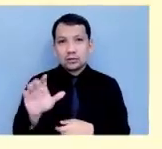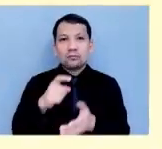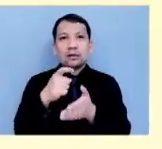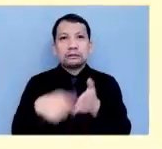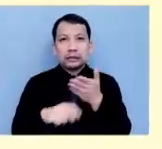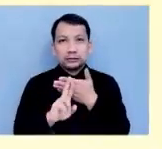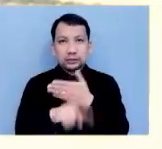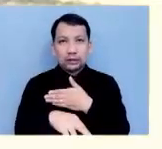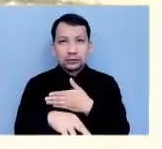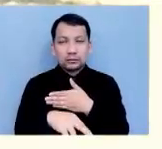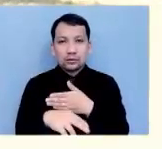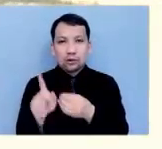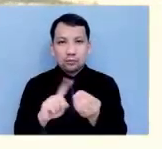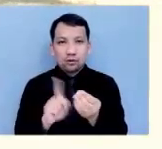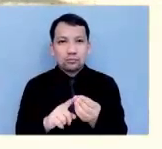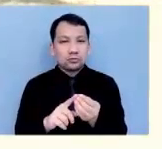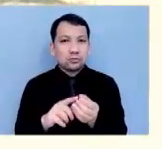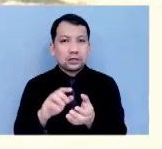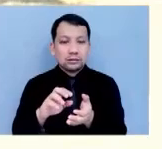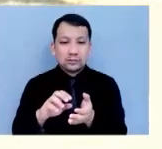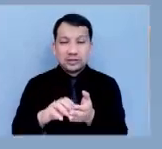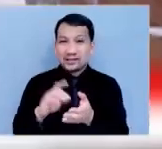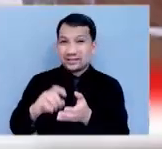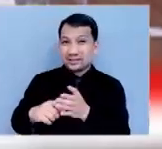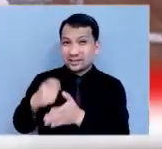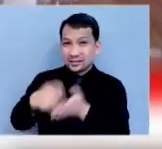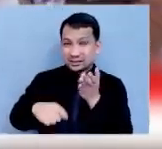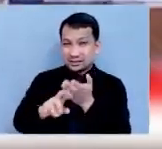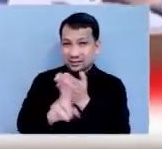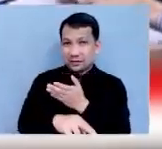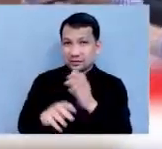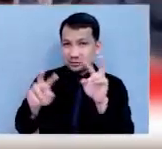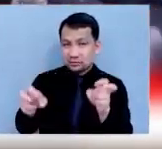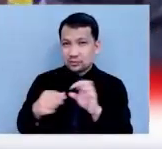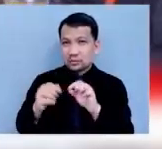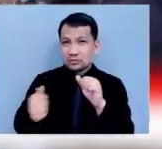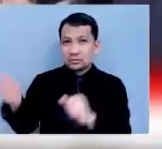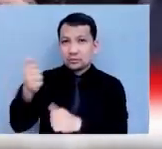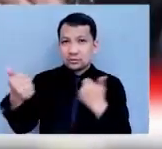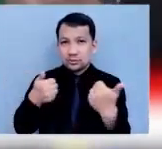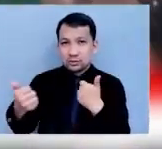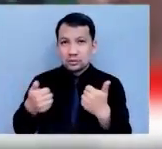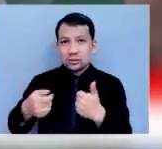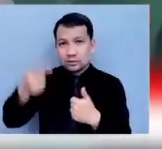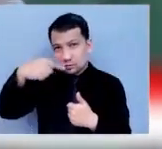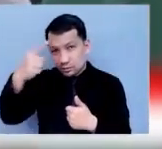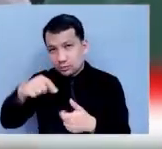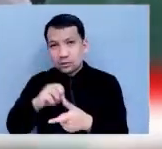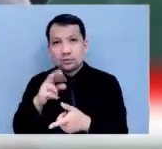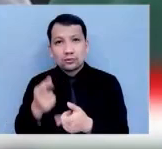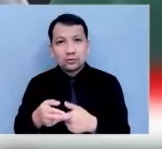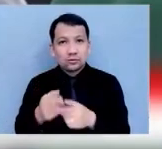sa foreign tourists ayon sa Department of Tourism. When we look at our top competitors, let's say Thailand or